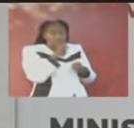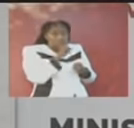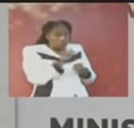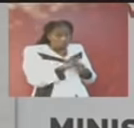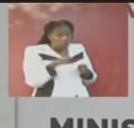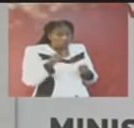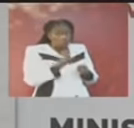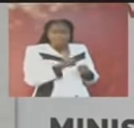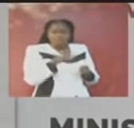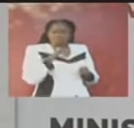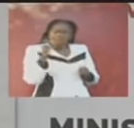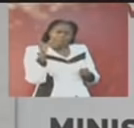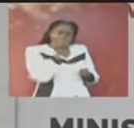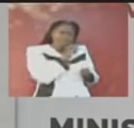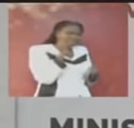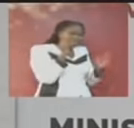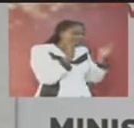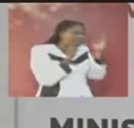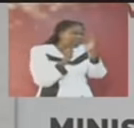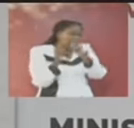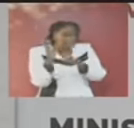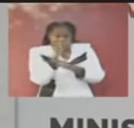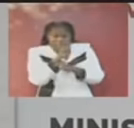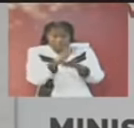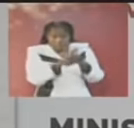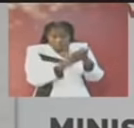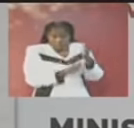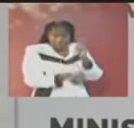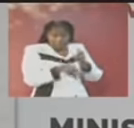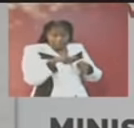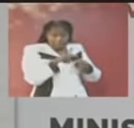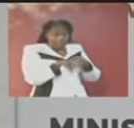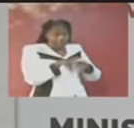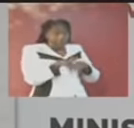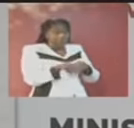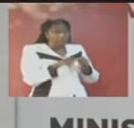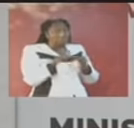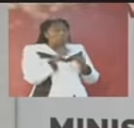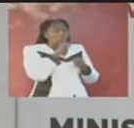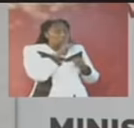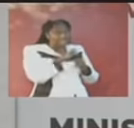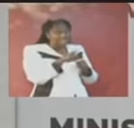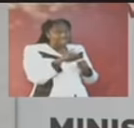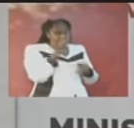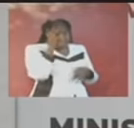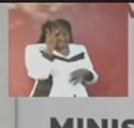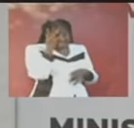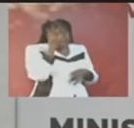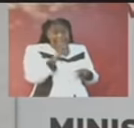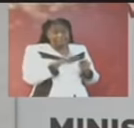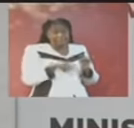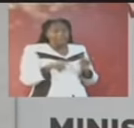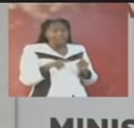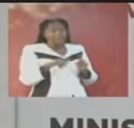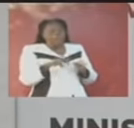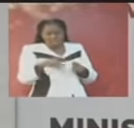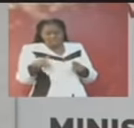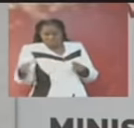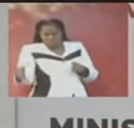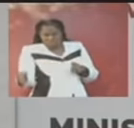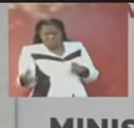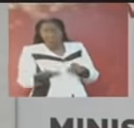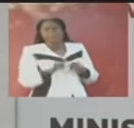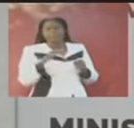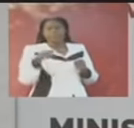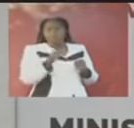missing cases that may be turning up in the periphery, so to speak. So while we do see that we're